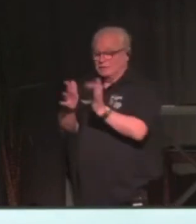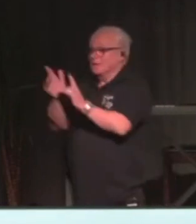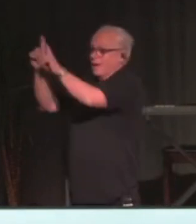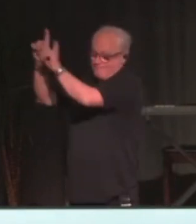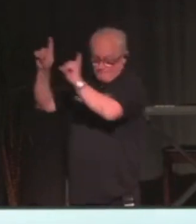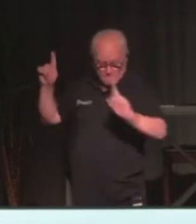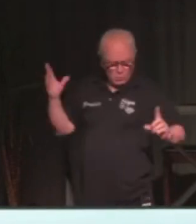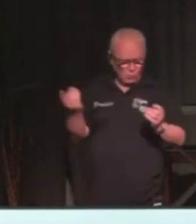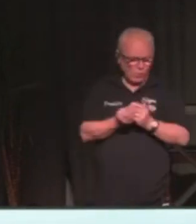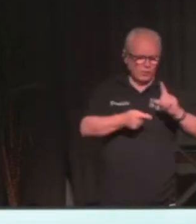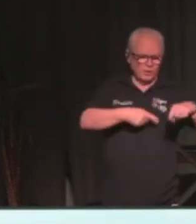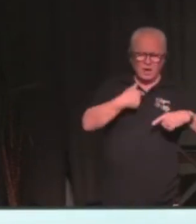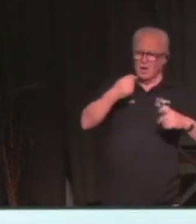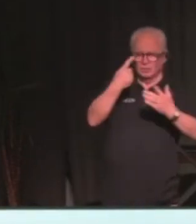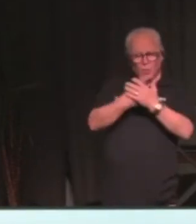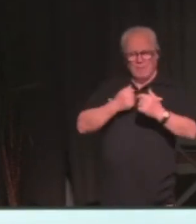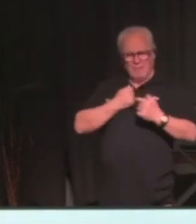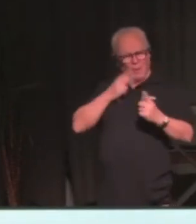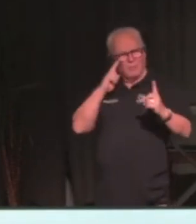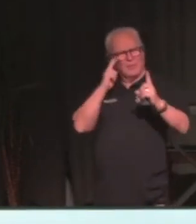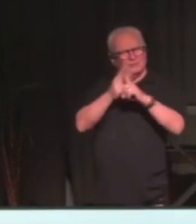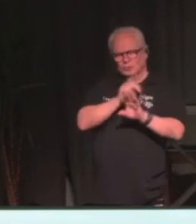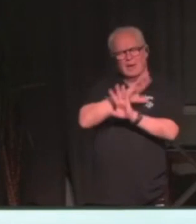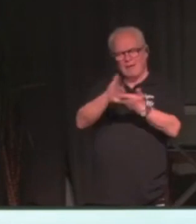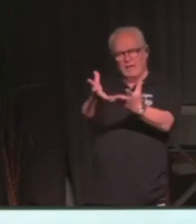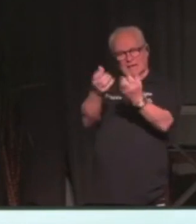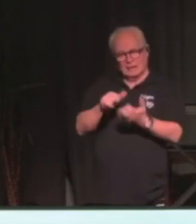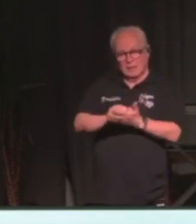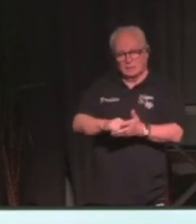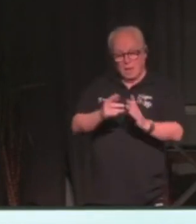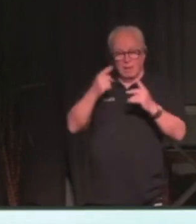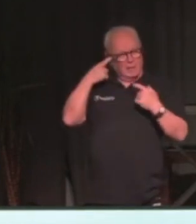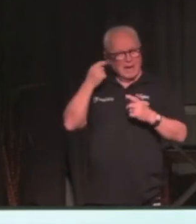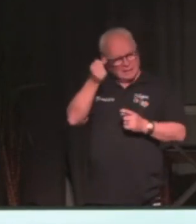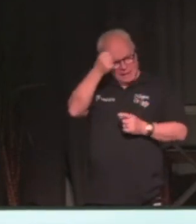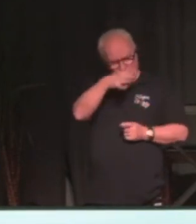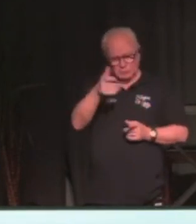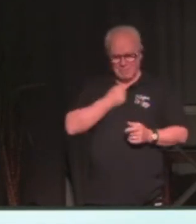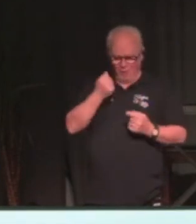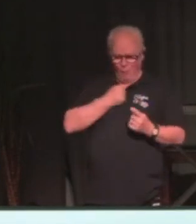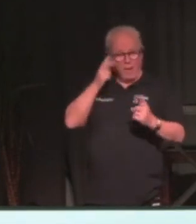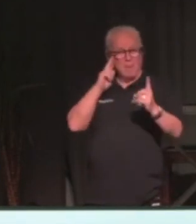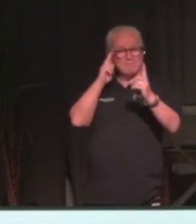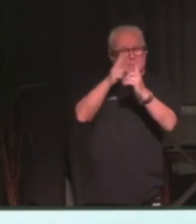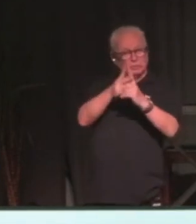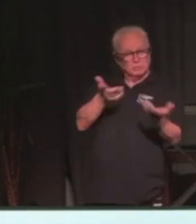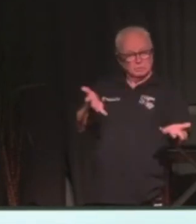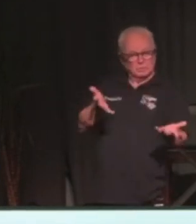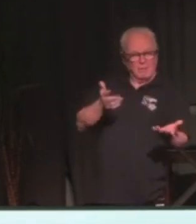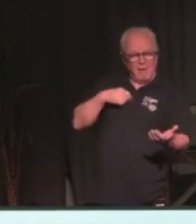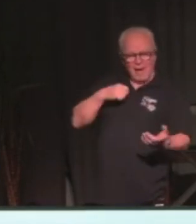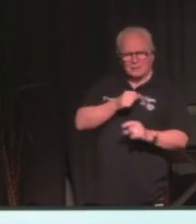my opinion. Okay, this is just my opinion. You don't have to take it. You can just leave it down if you wish. But this is my opinion. But I